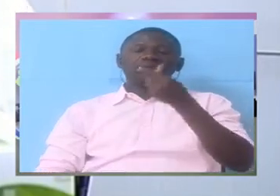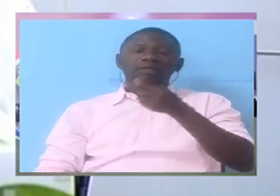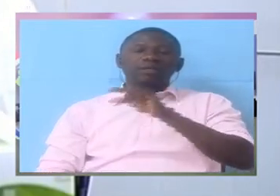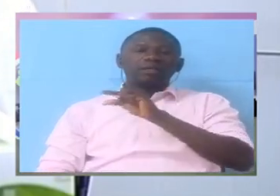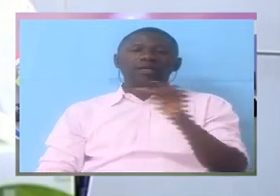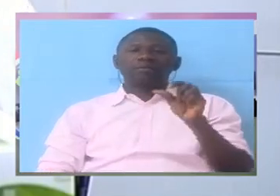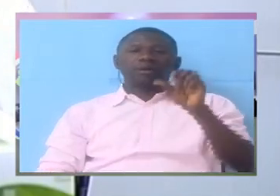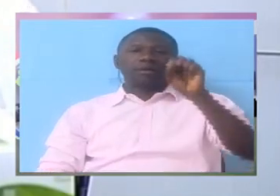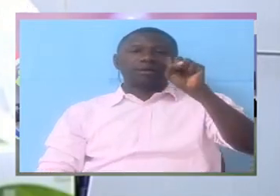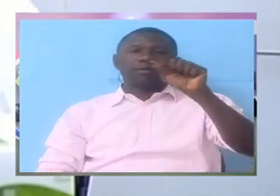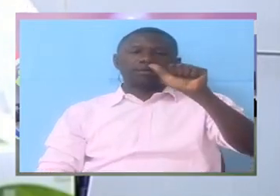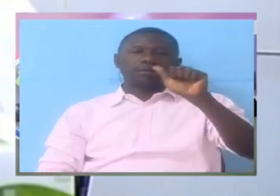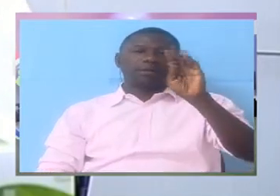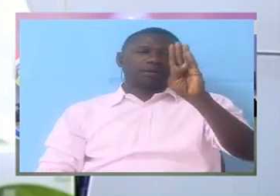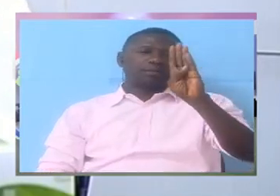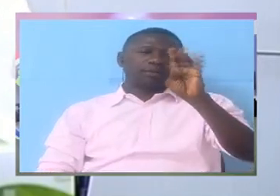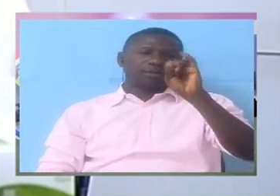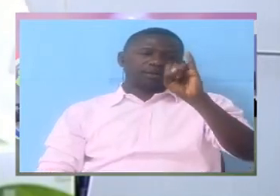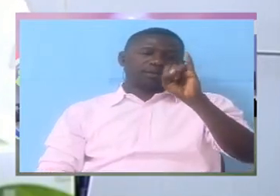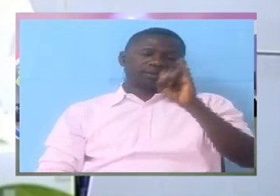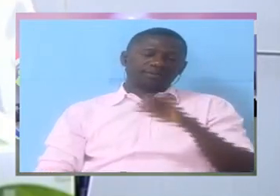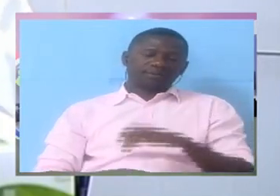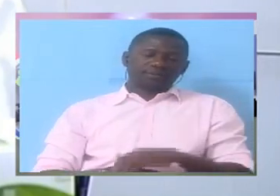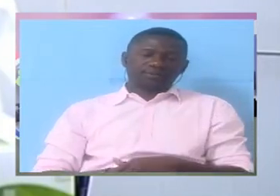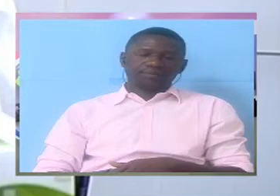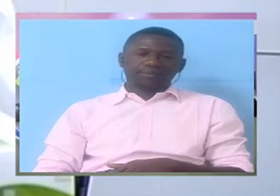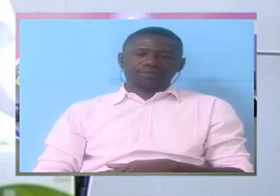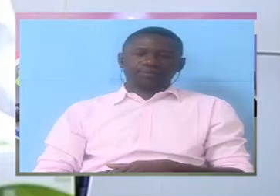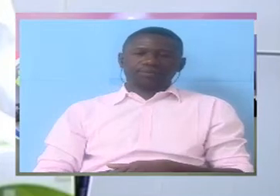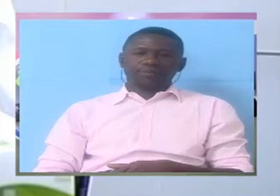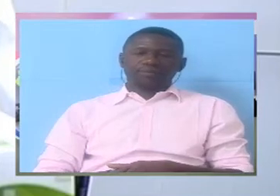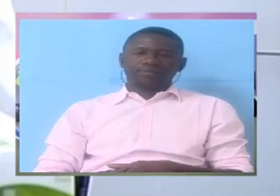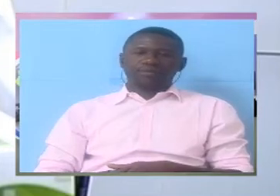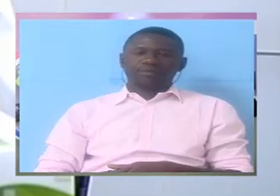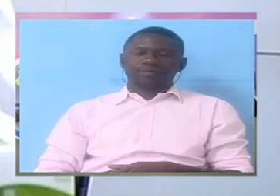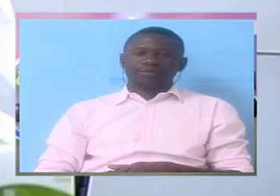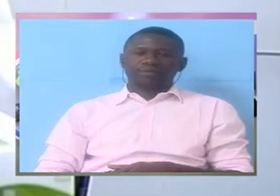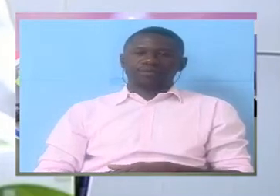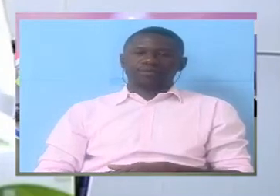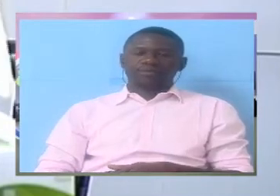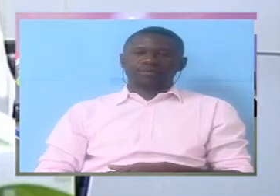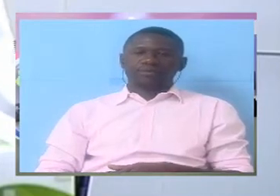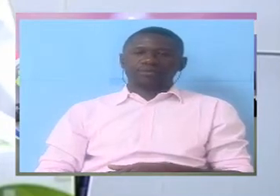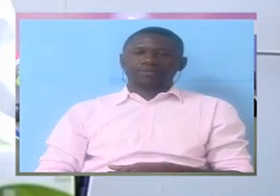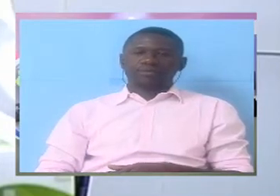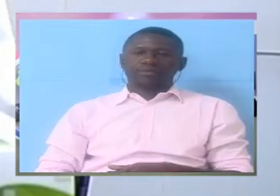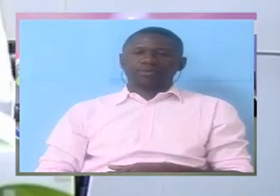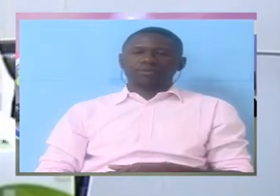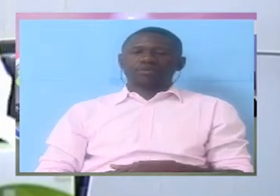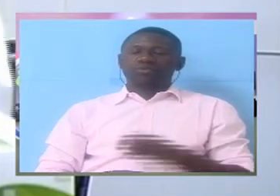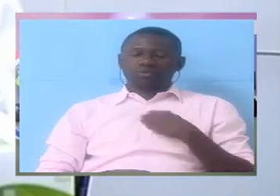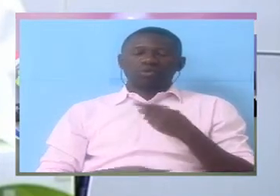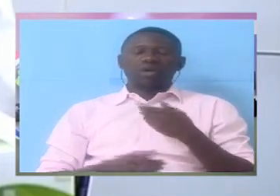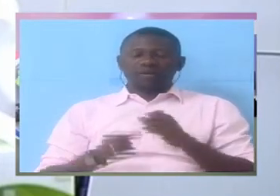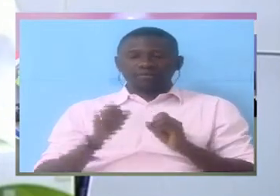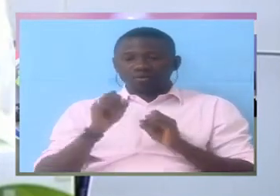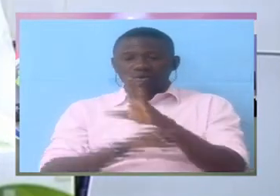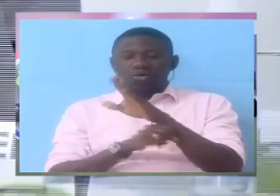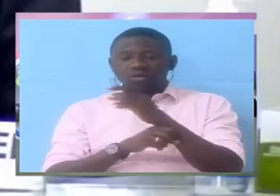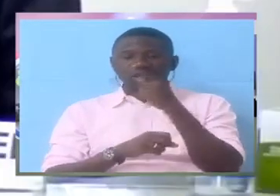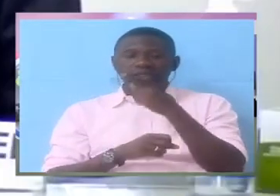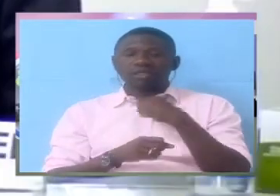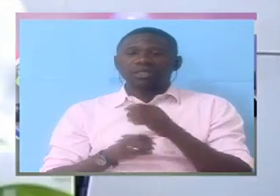that he has an instruction that he should clear his belongings from that